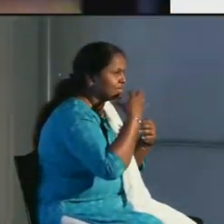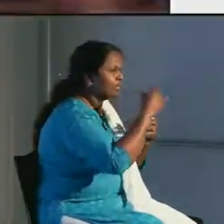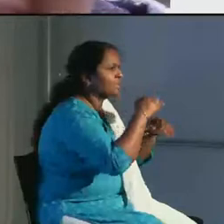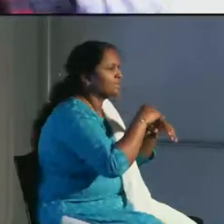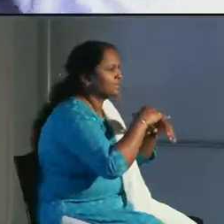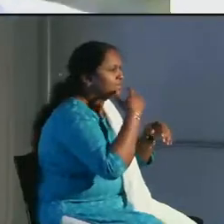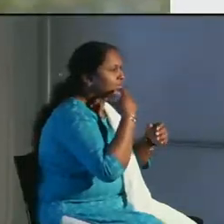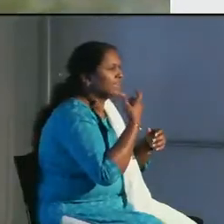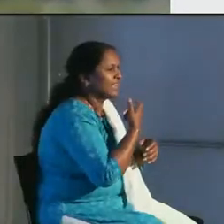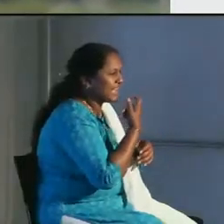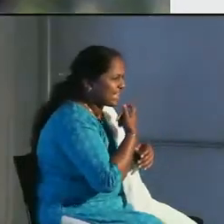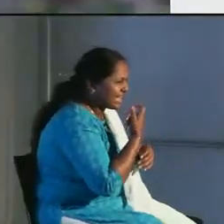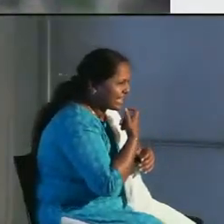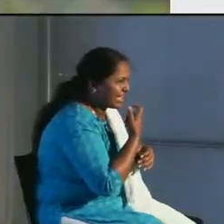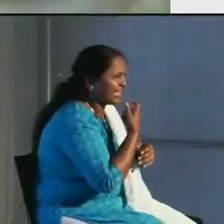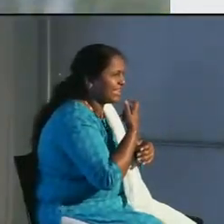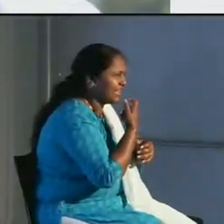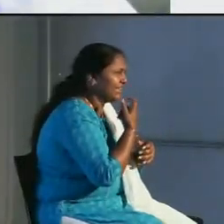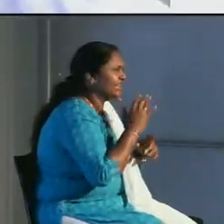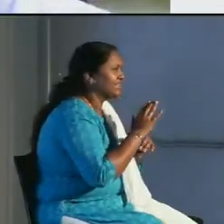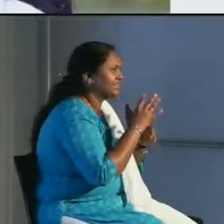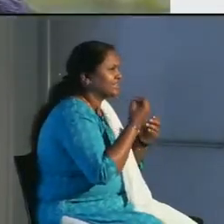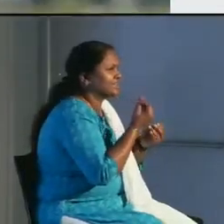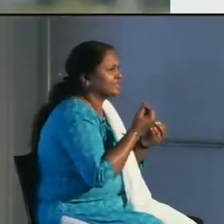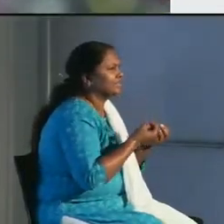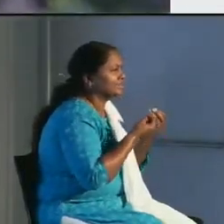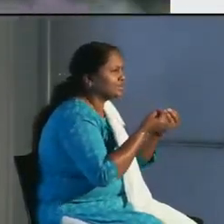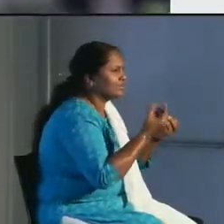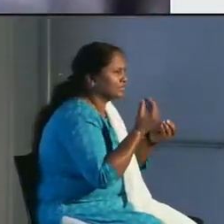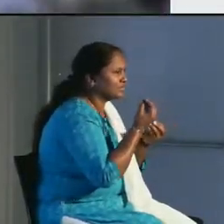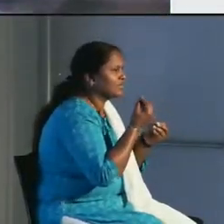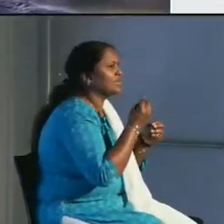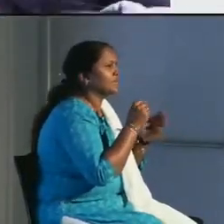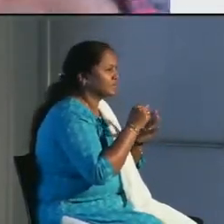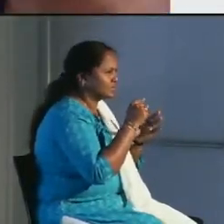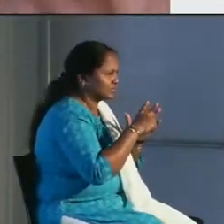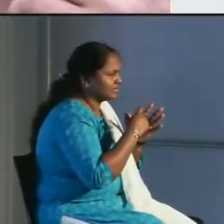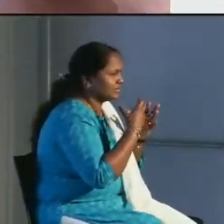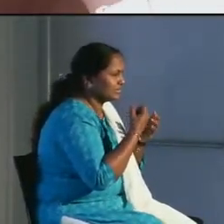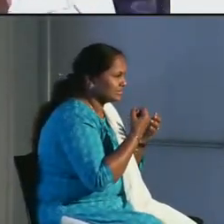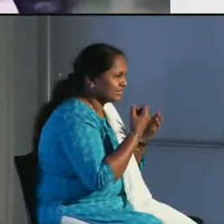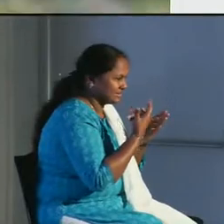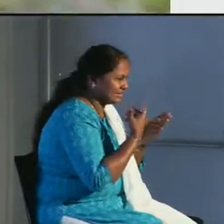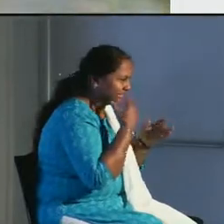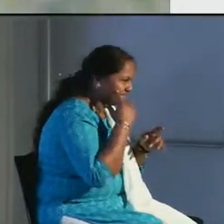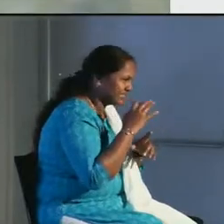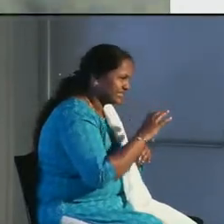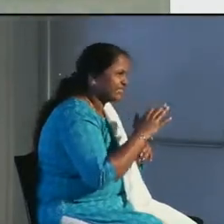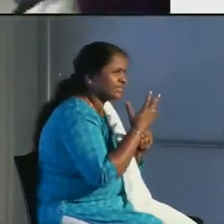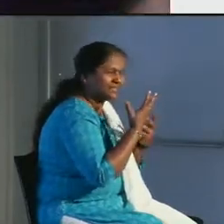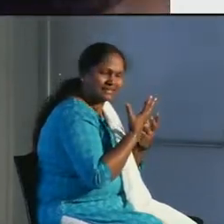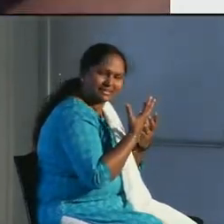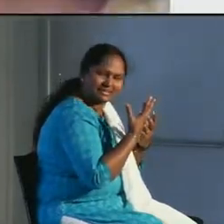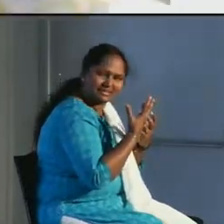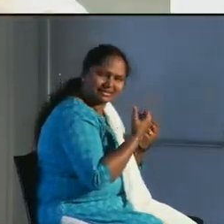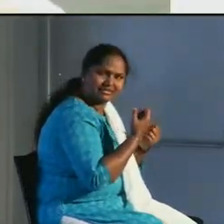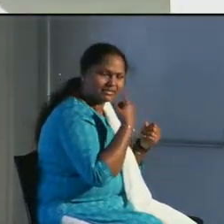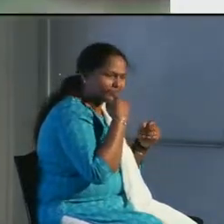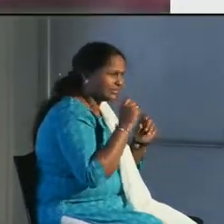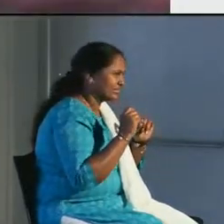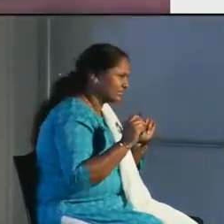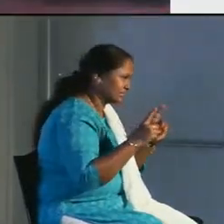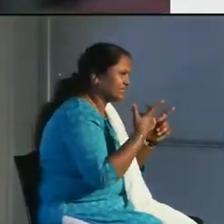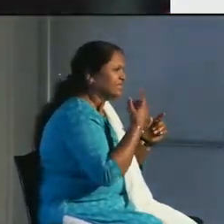named it the Ha Ha Ha Sangha. Again, it offers a projection of what could be. So everything that we've done are projections